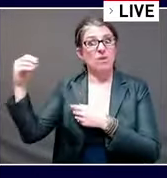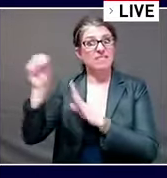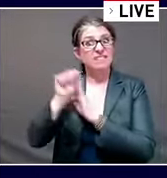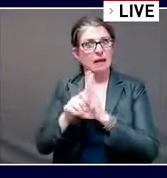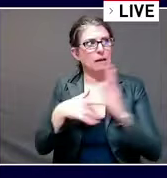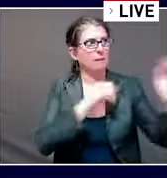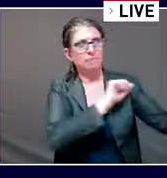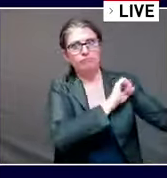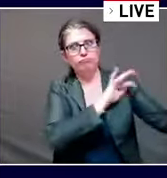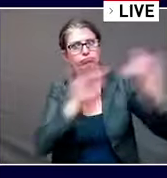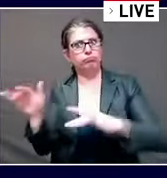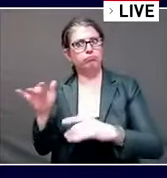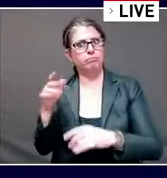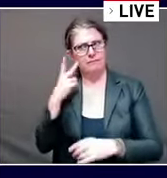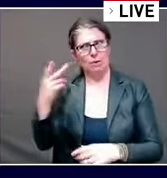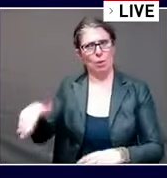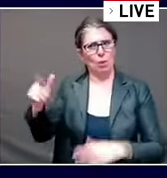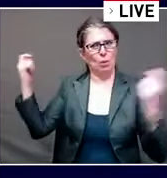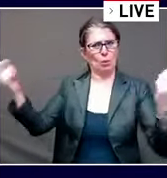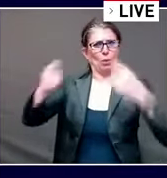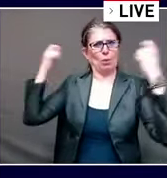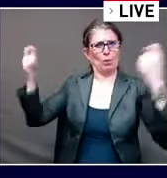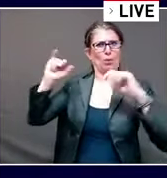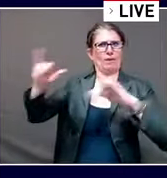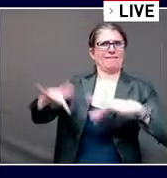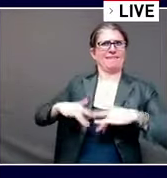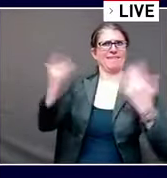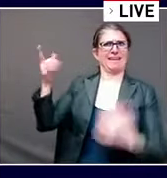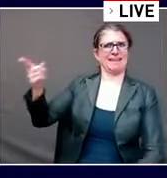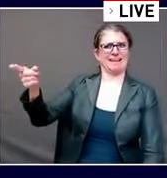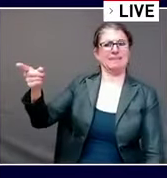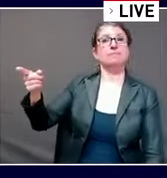traditional Christmas events that are happening in Maine, this one is